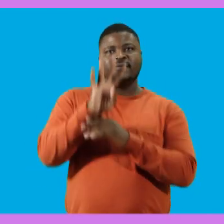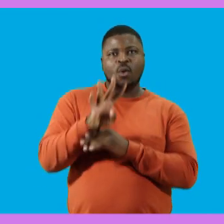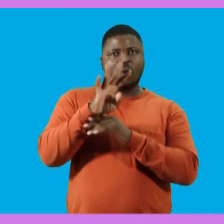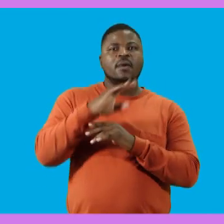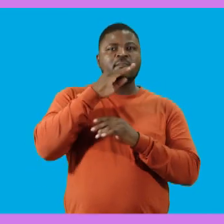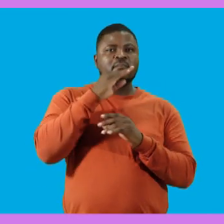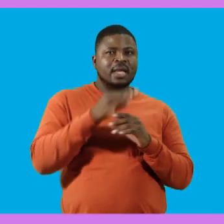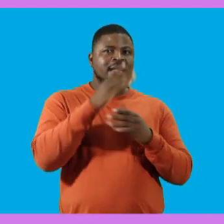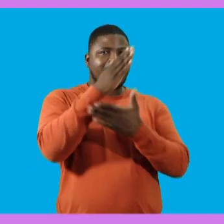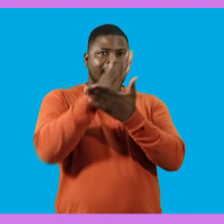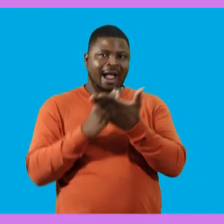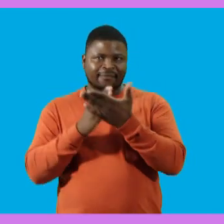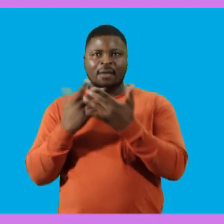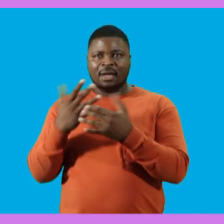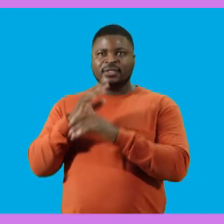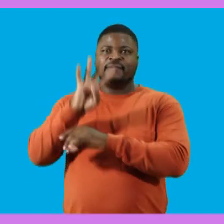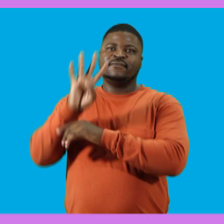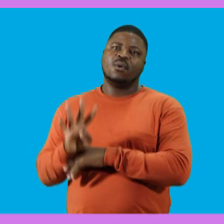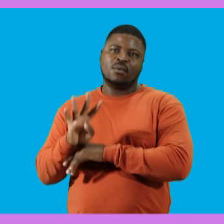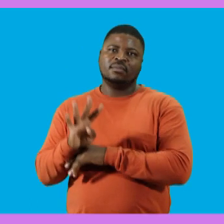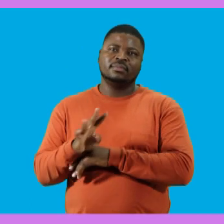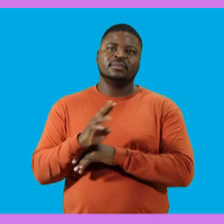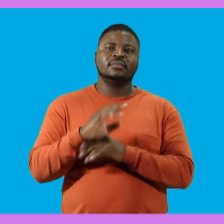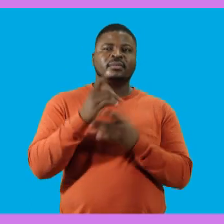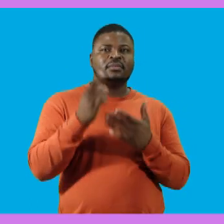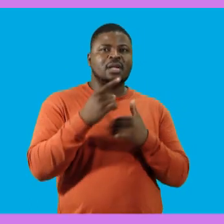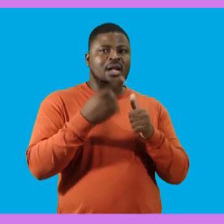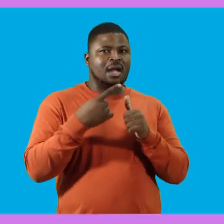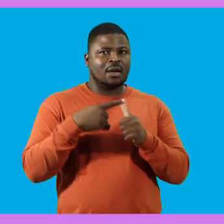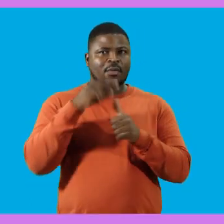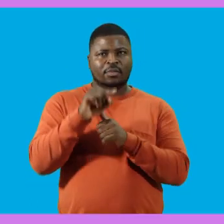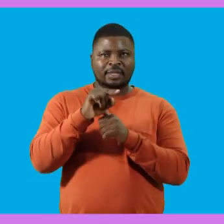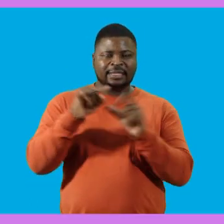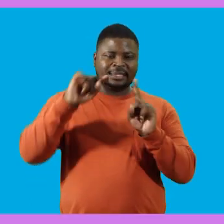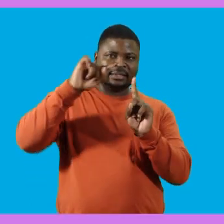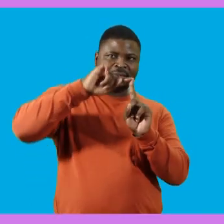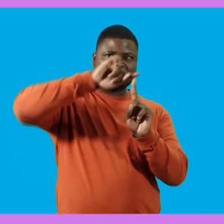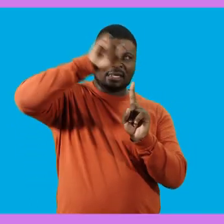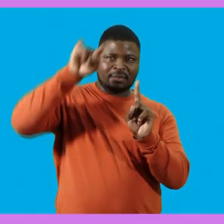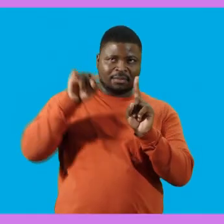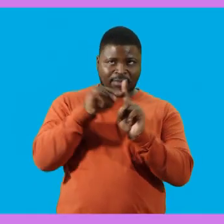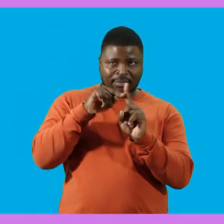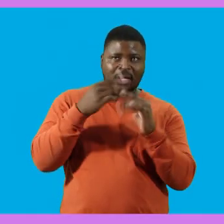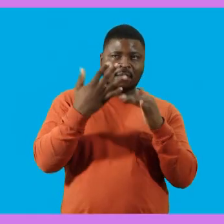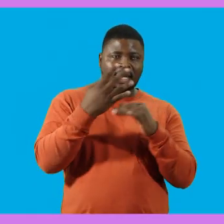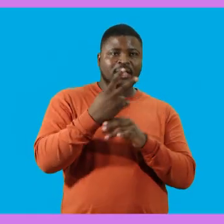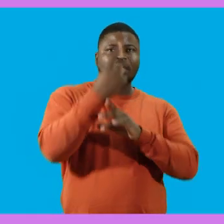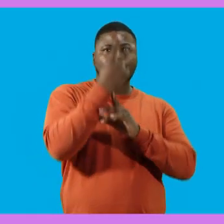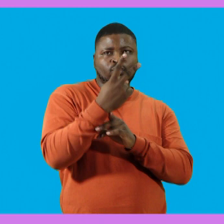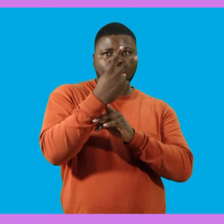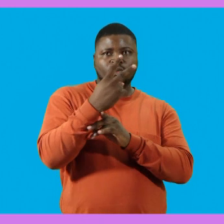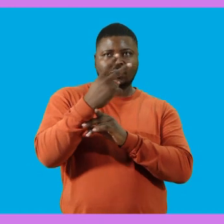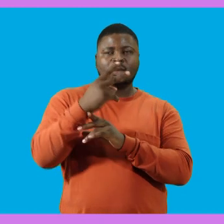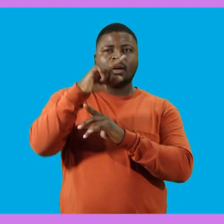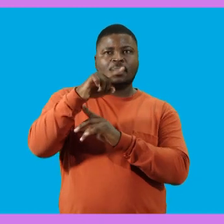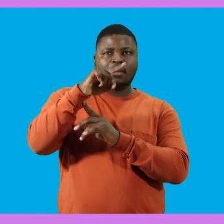4. If we calculate the circumference there, it's going to be 2 by